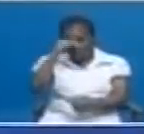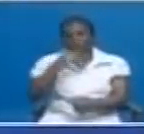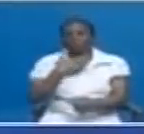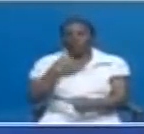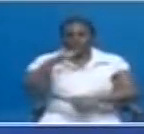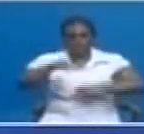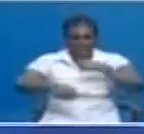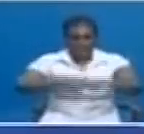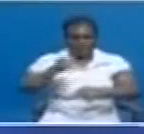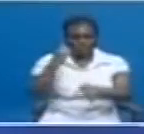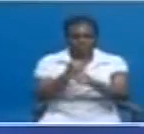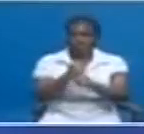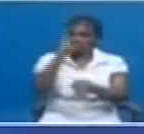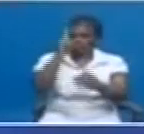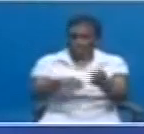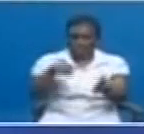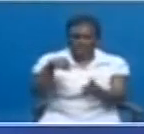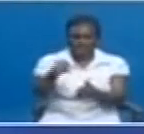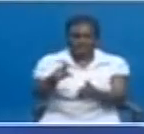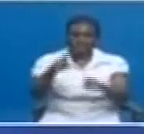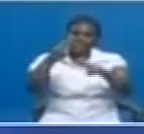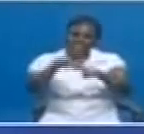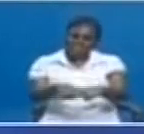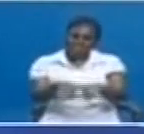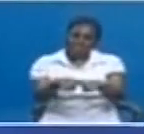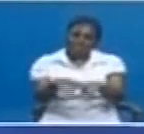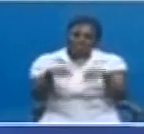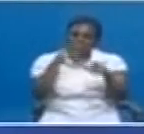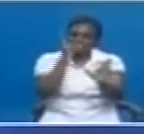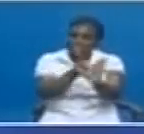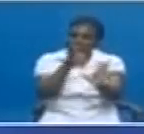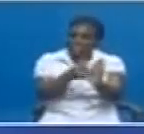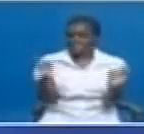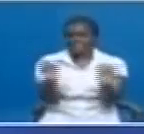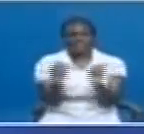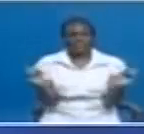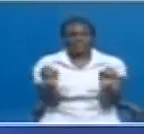partner, because what they've been doing is sitting in the board and really not participating